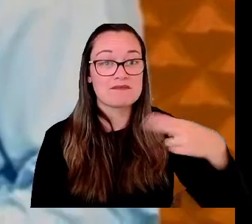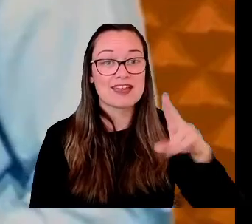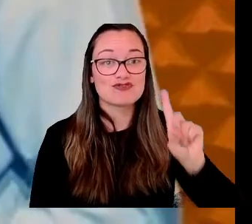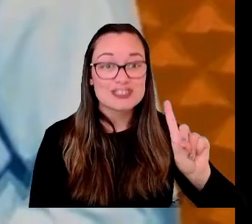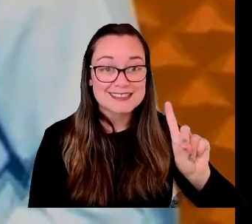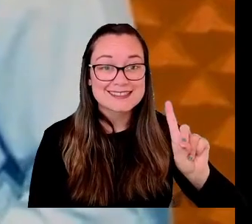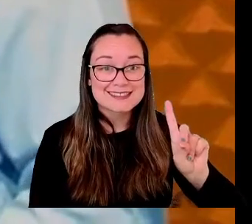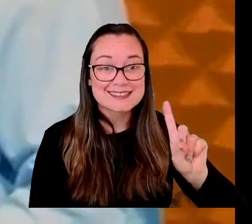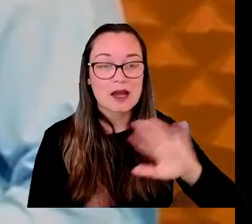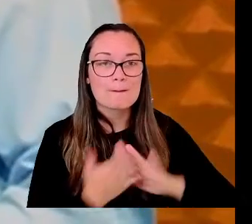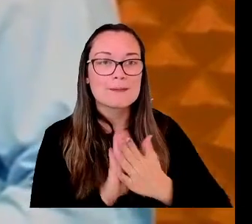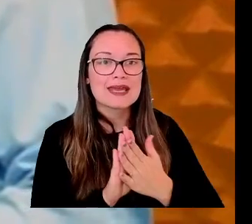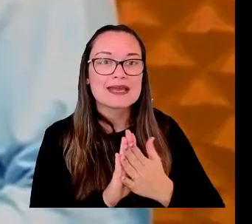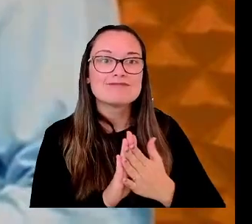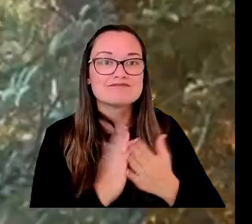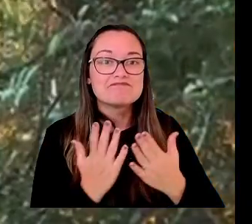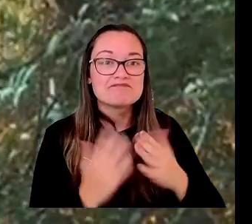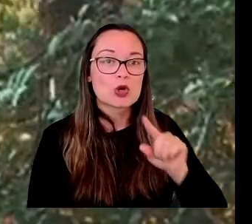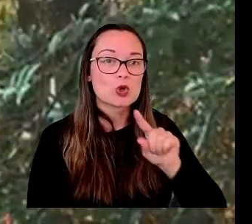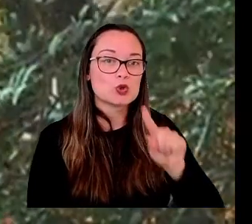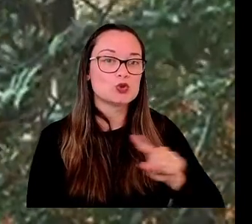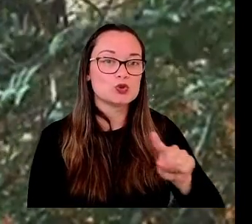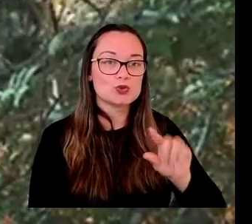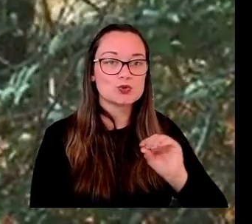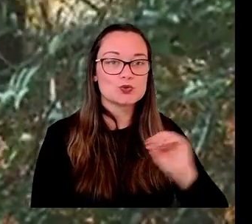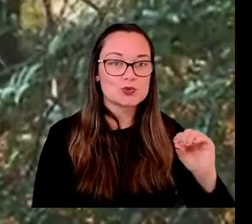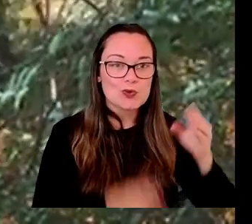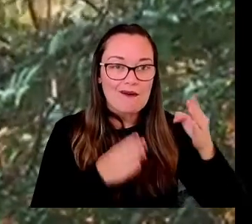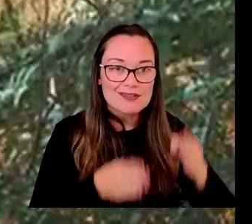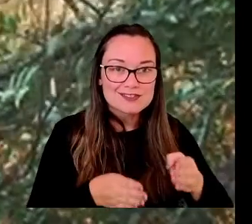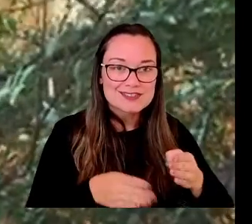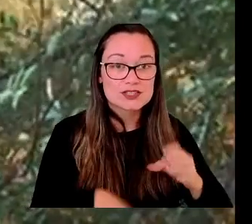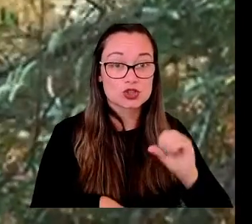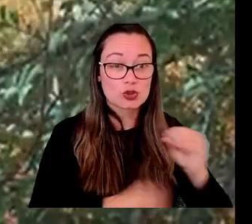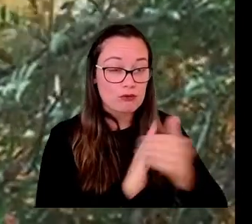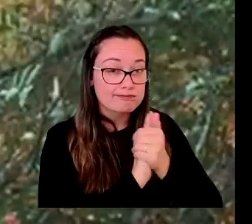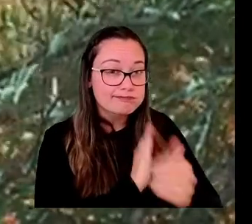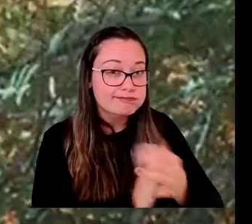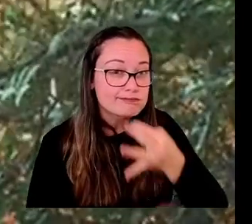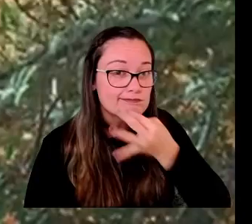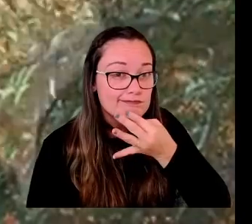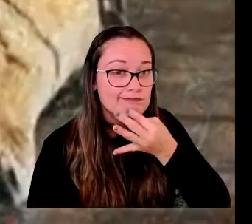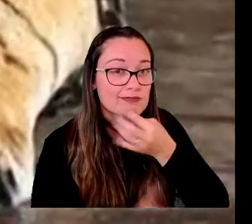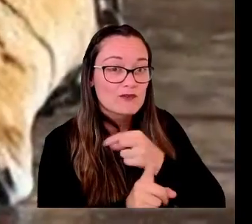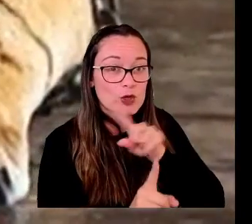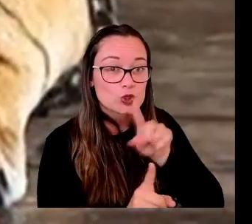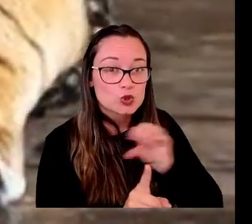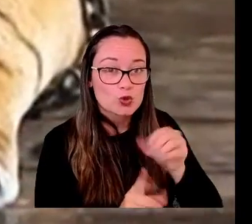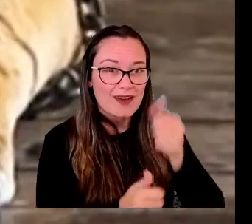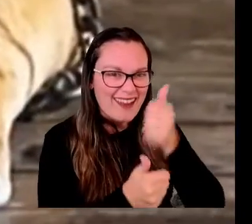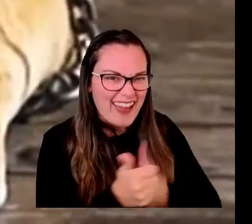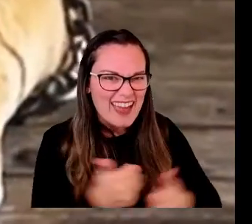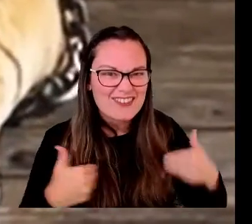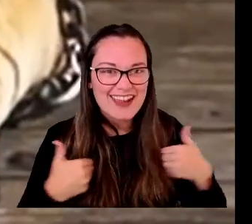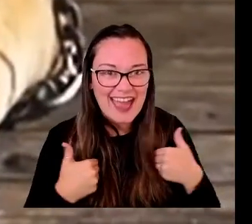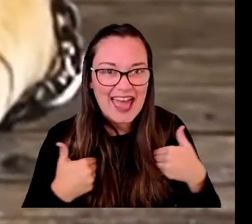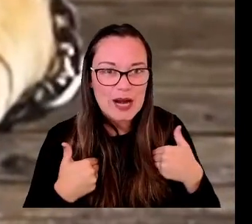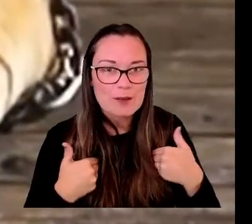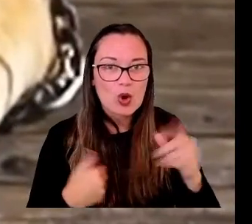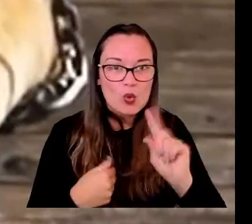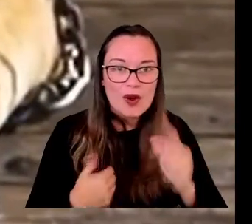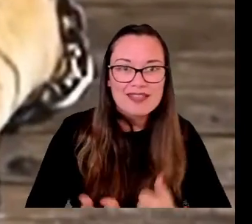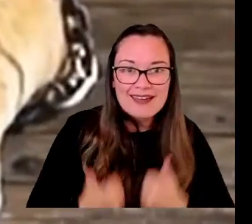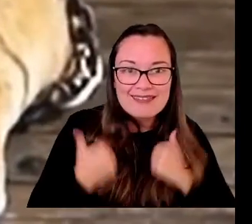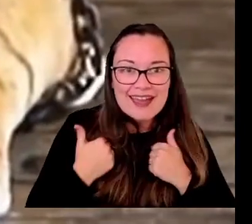be a zoologist, for instance. So you could be the expert at the zoo on every animal that's there and the habitats they're living in and how